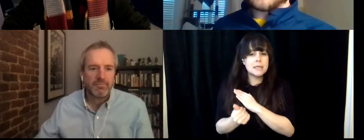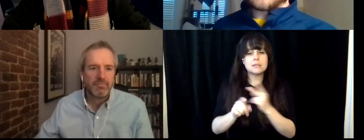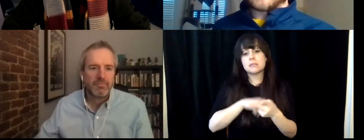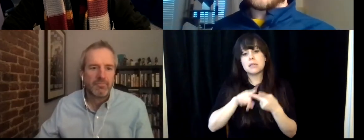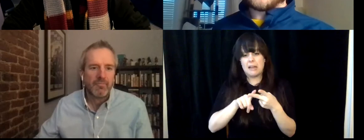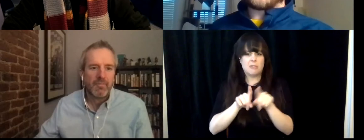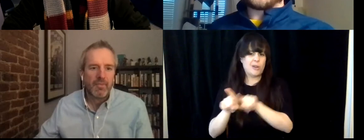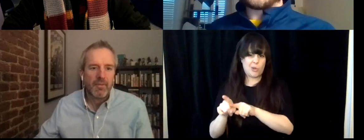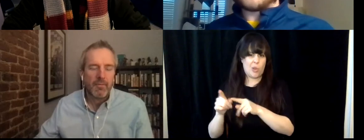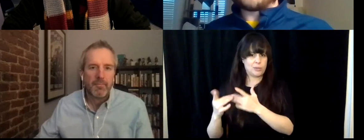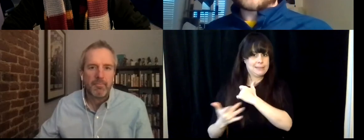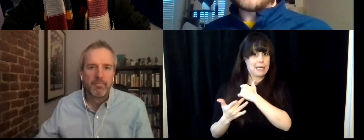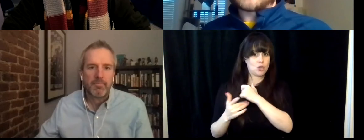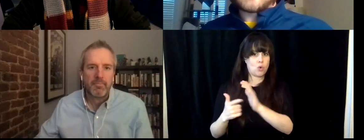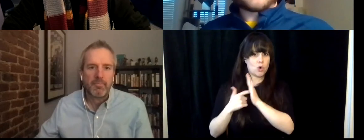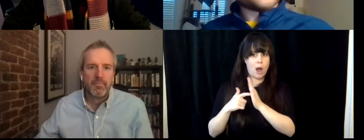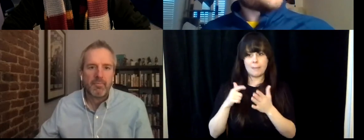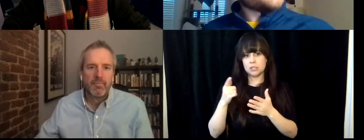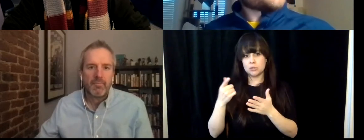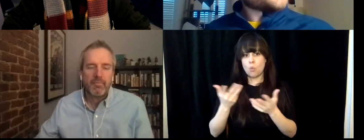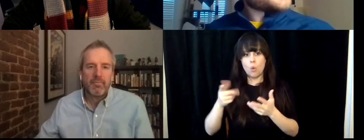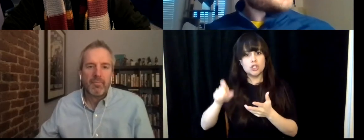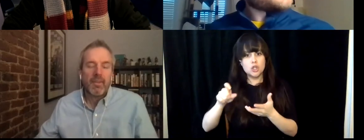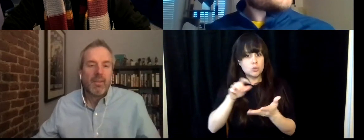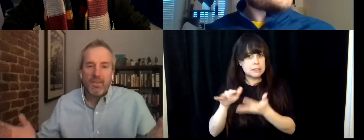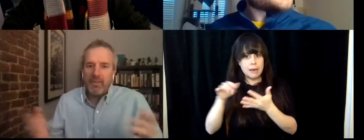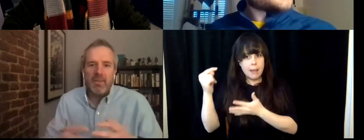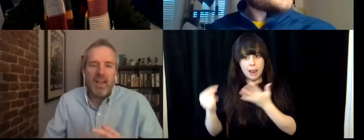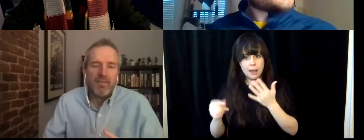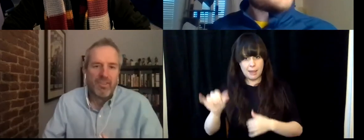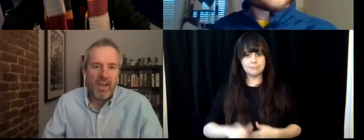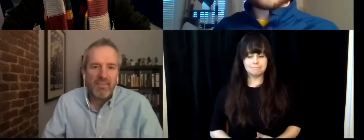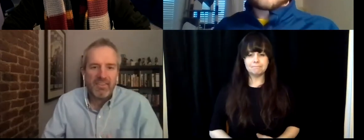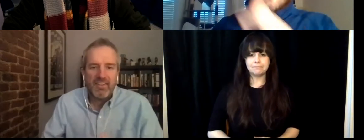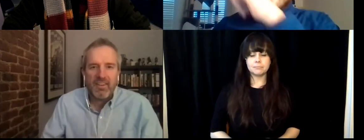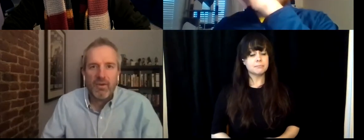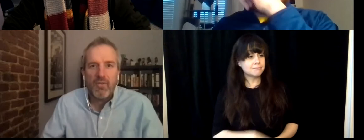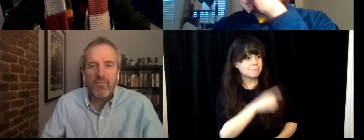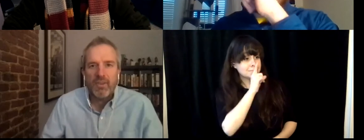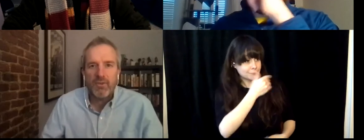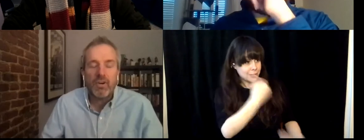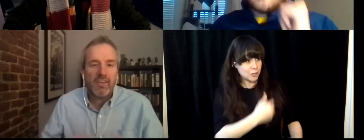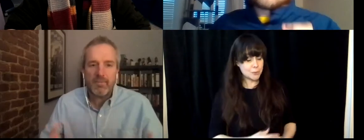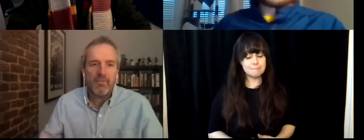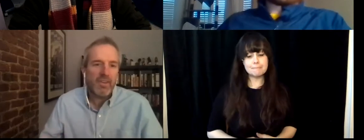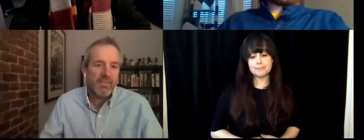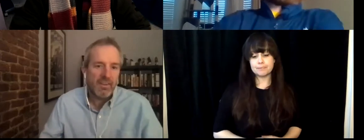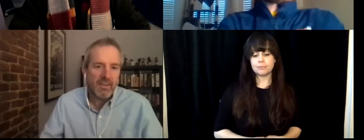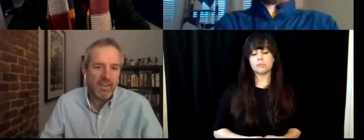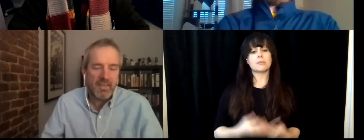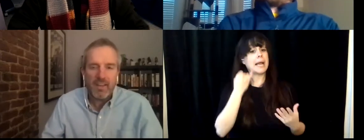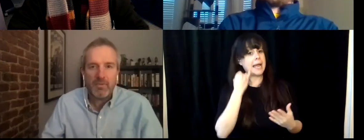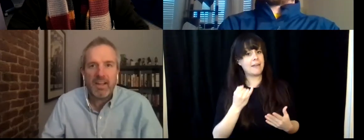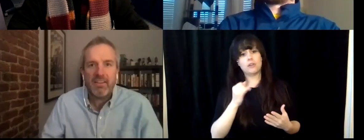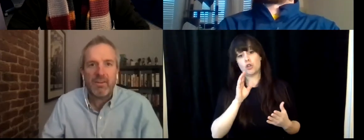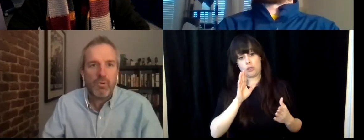these fields that is, you know, encompassed within the hospitality industry. Definitely. I mean, if you're customer facing